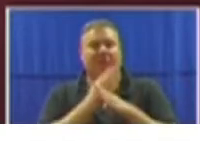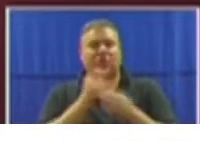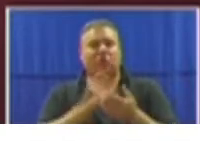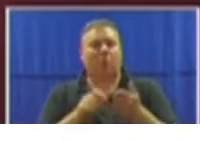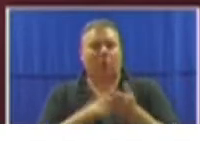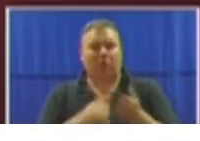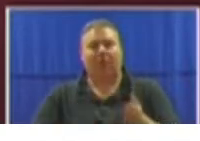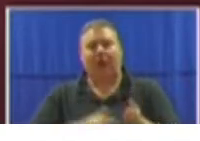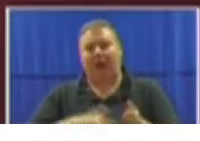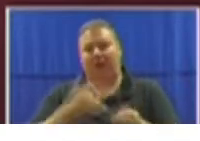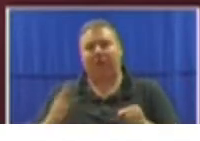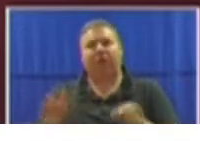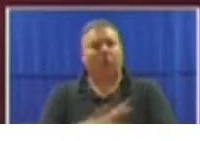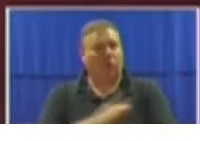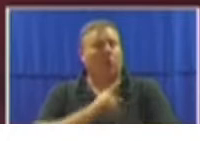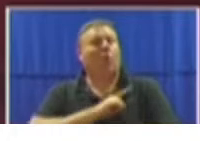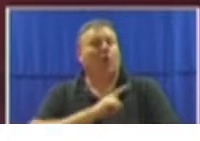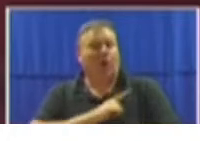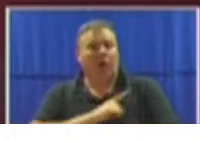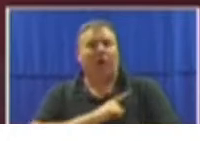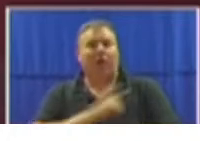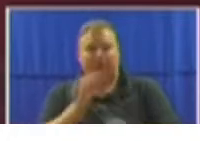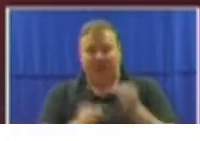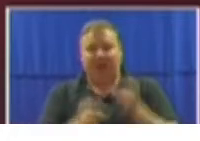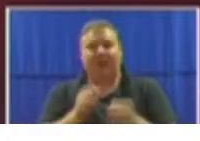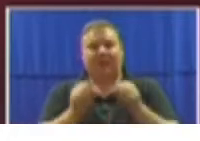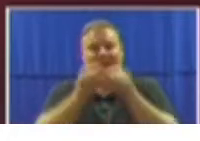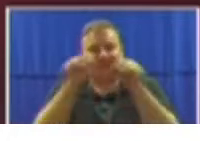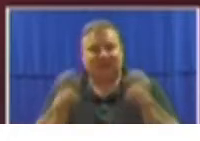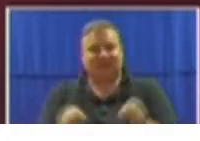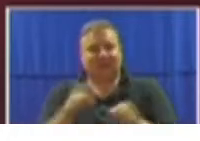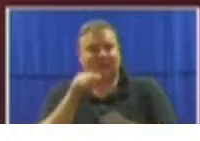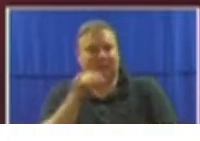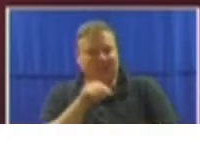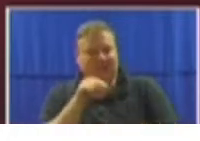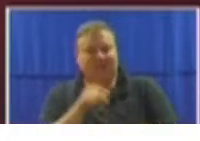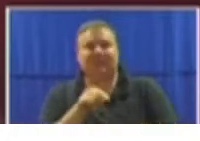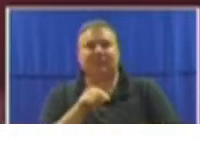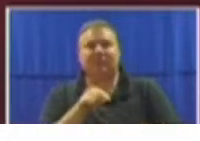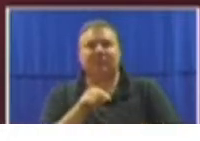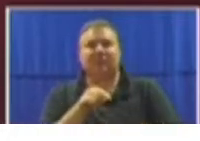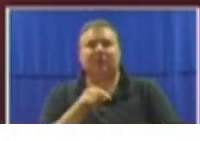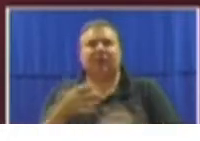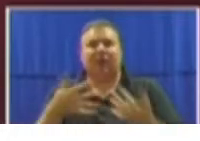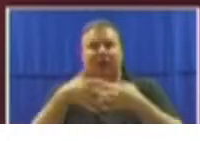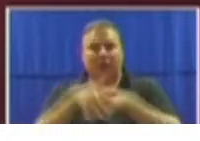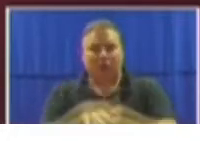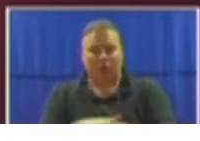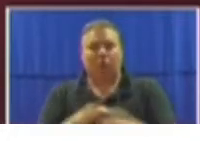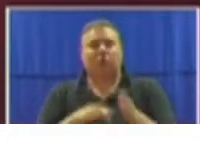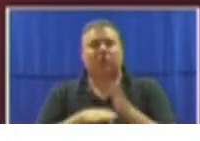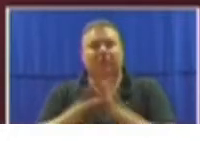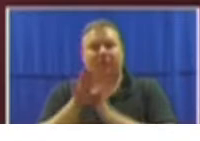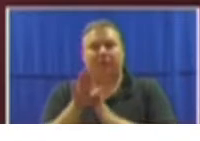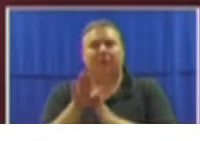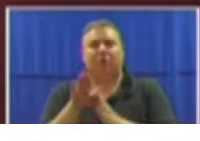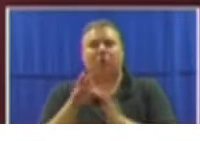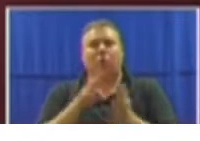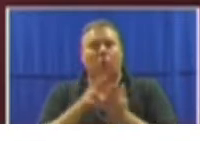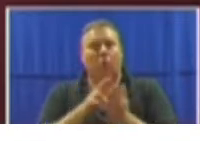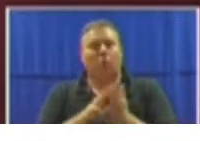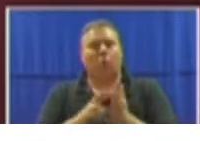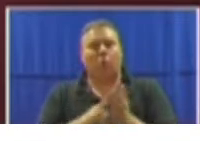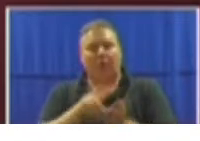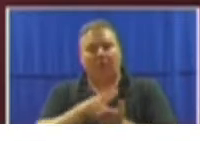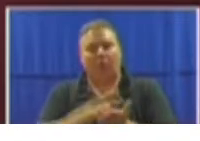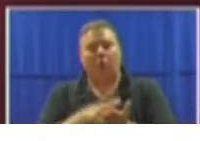I am convinced it is the political system most conducive to peace, inclusive development, the rule of law, and respect